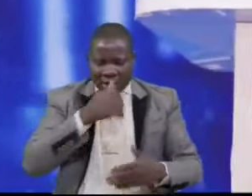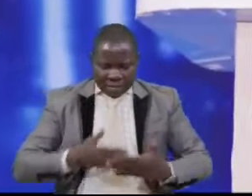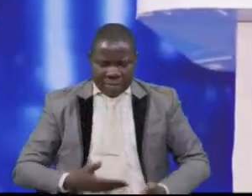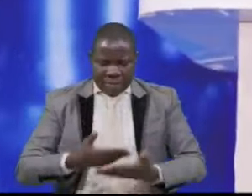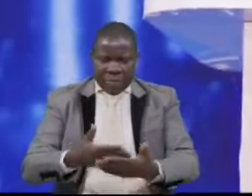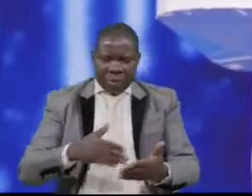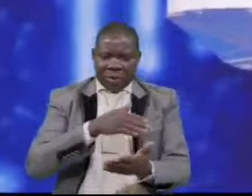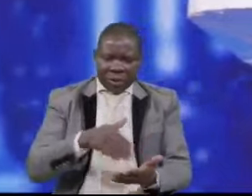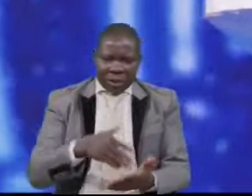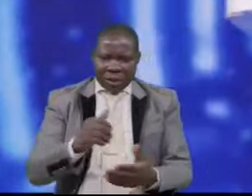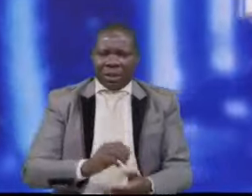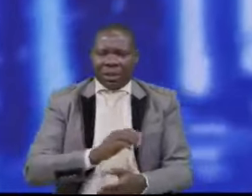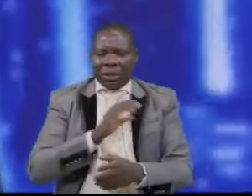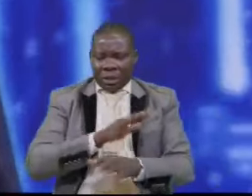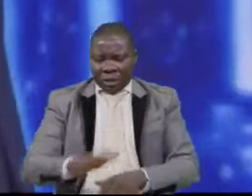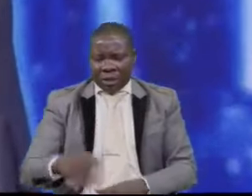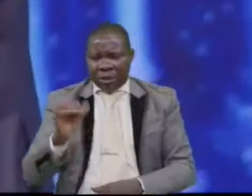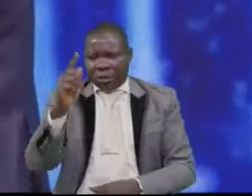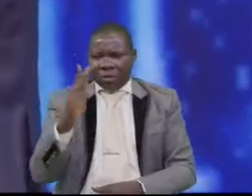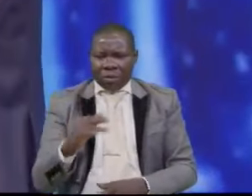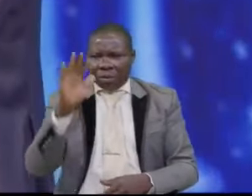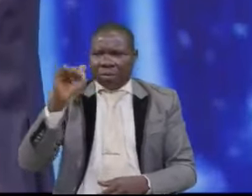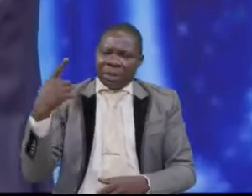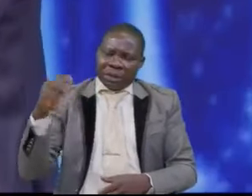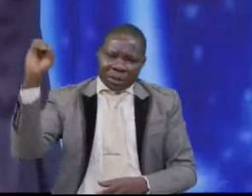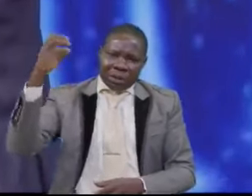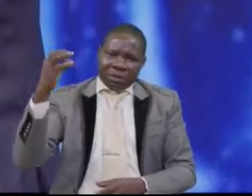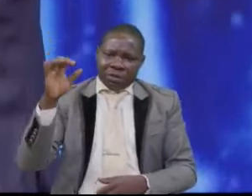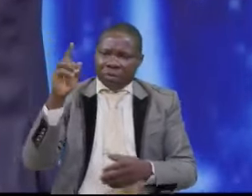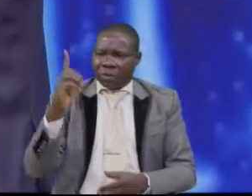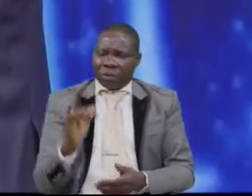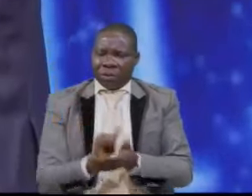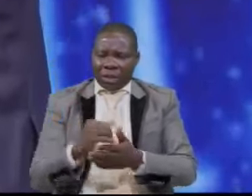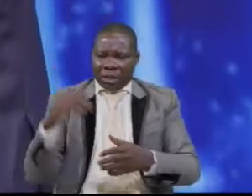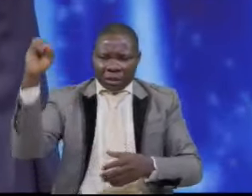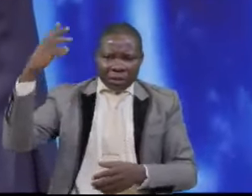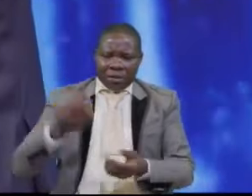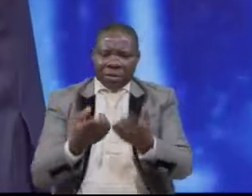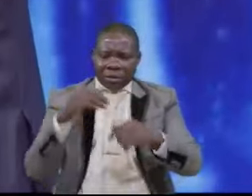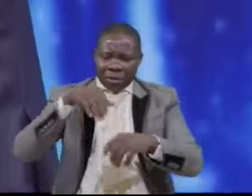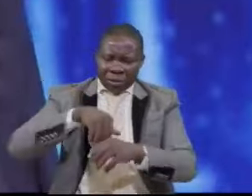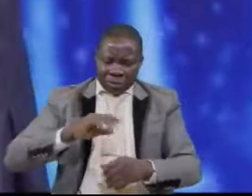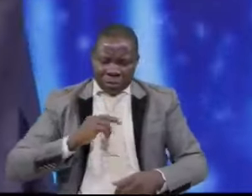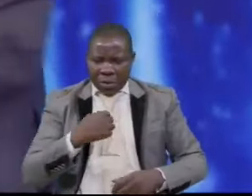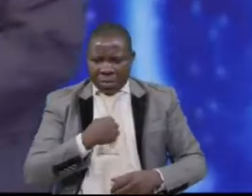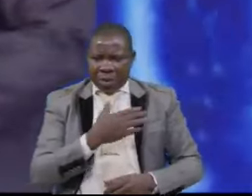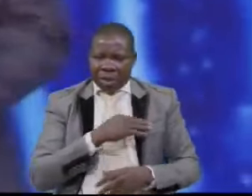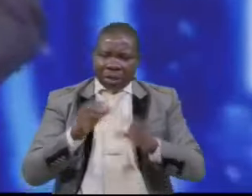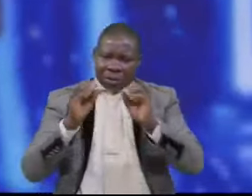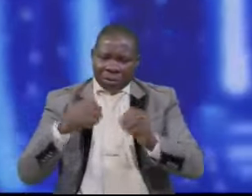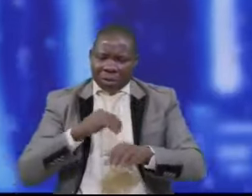by the grace of God, that grace came into me and it taught me how to live soberly and godly